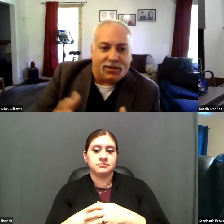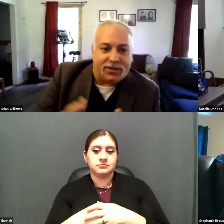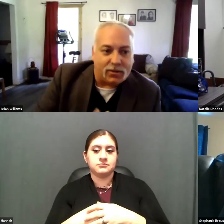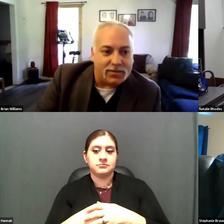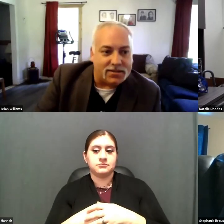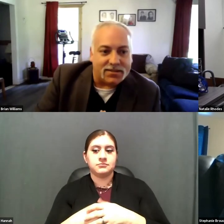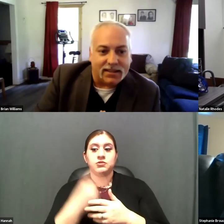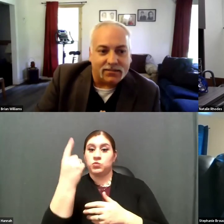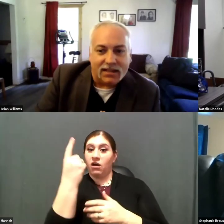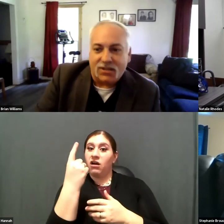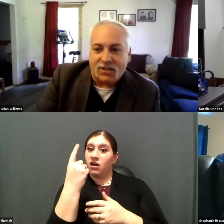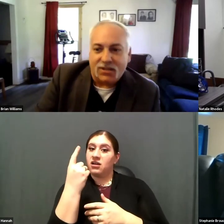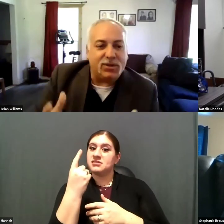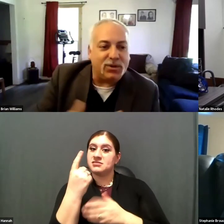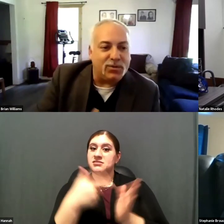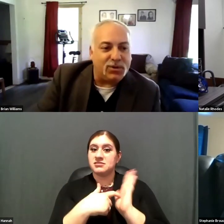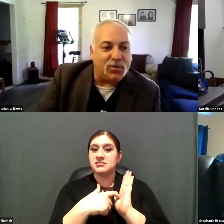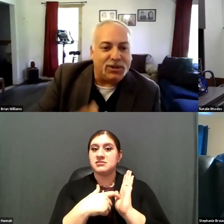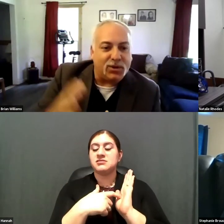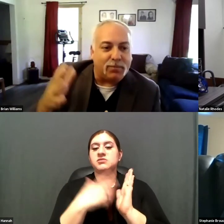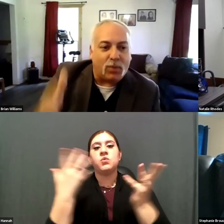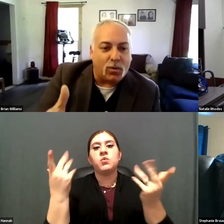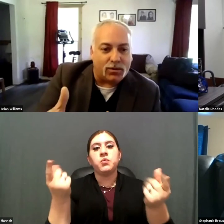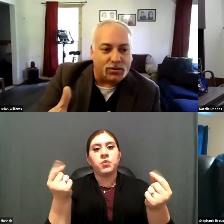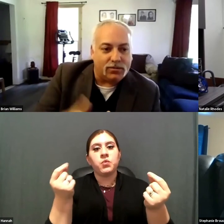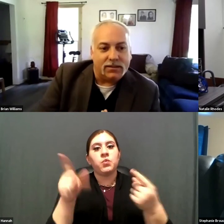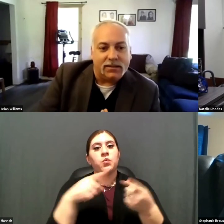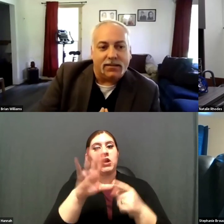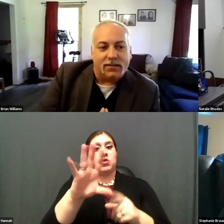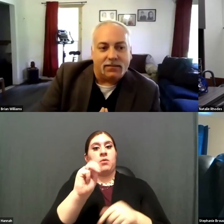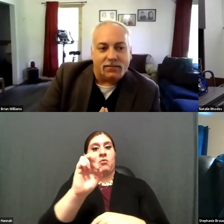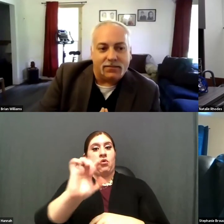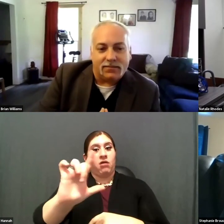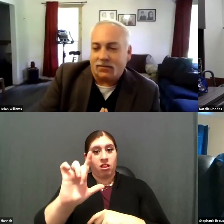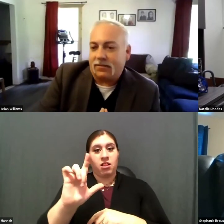one of the premises there. So what do you do when your moral